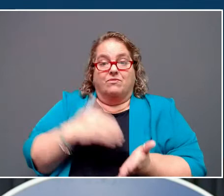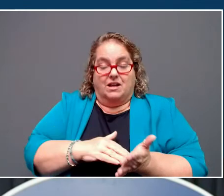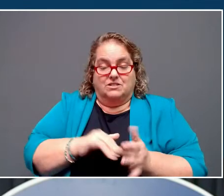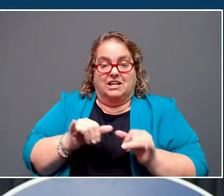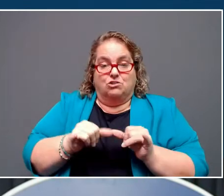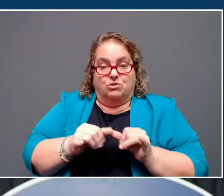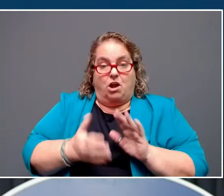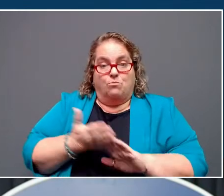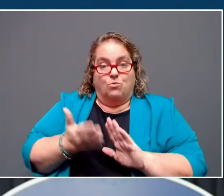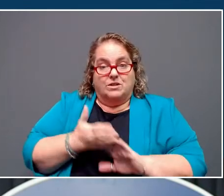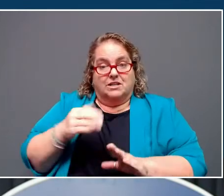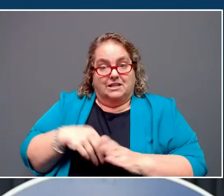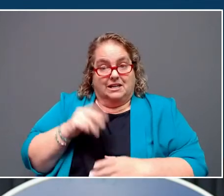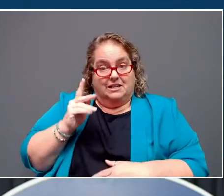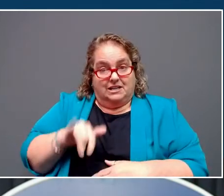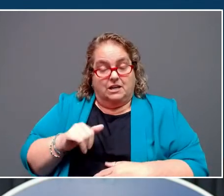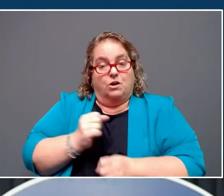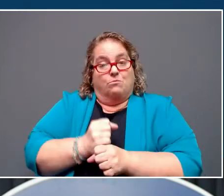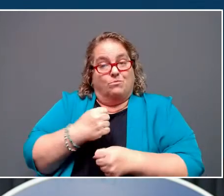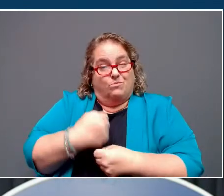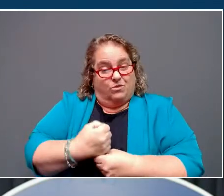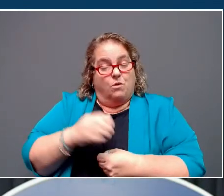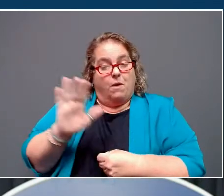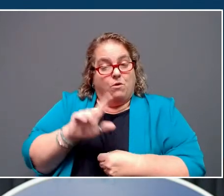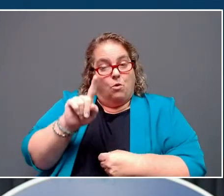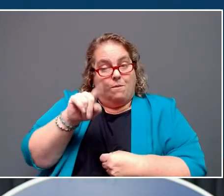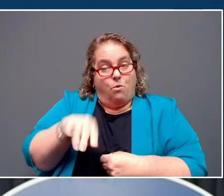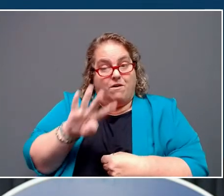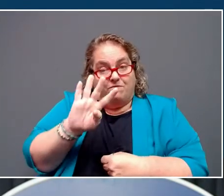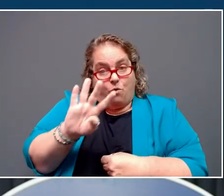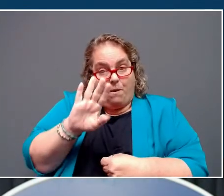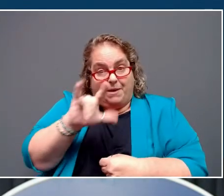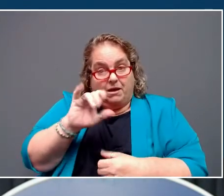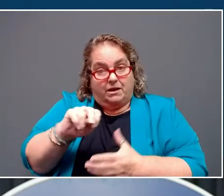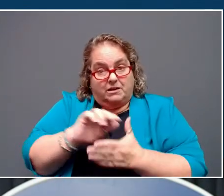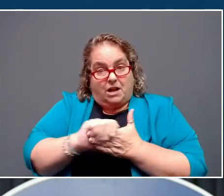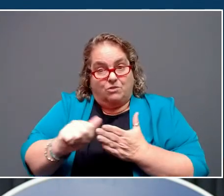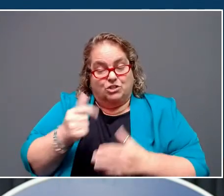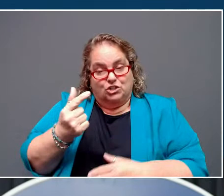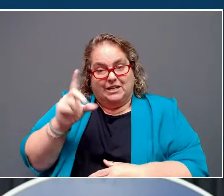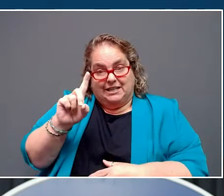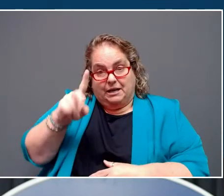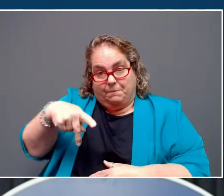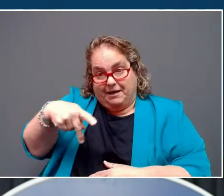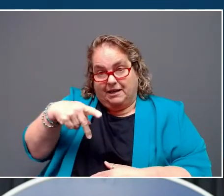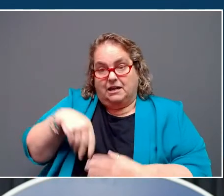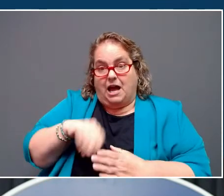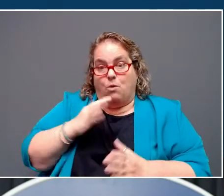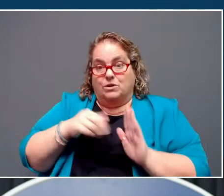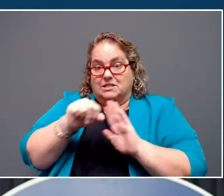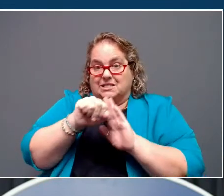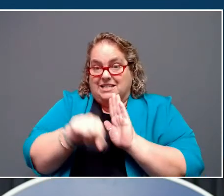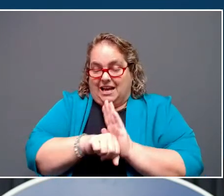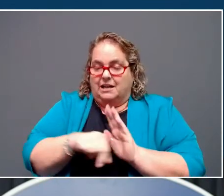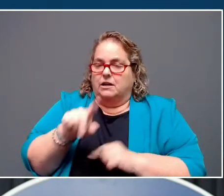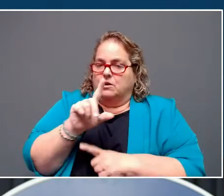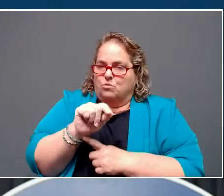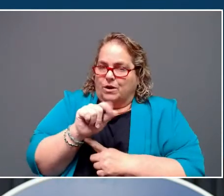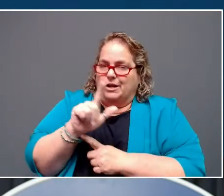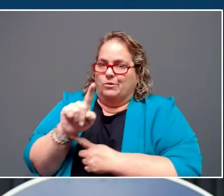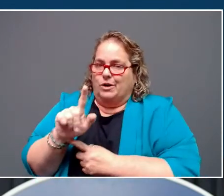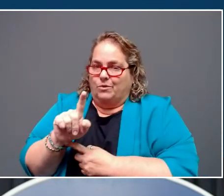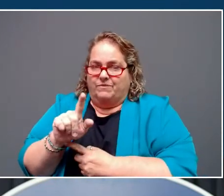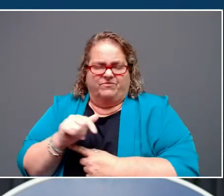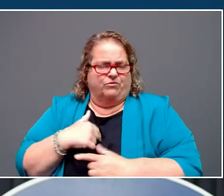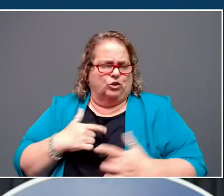produce $1.4 billion in GDP for our state. That was in 2021. I'm thrilled to see C&I build